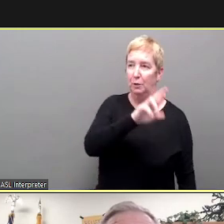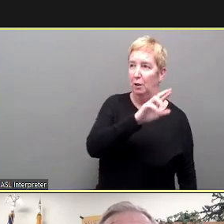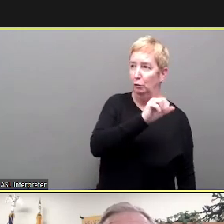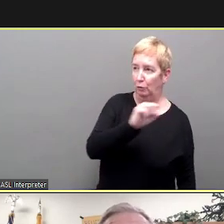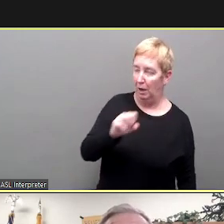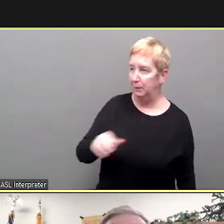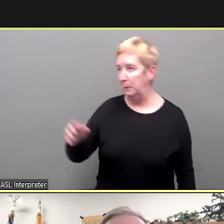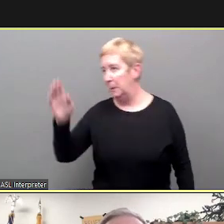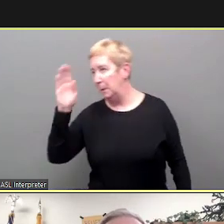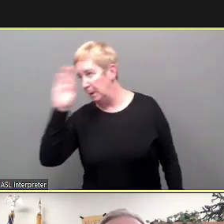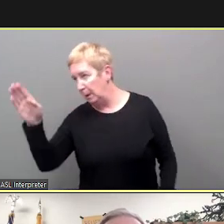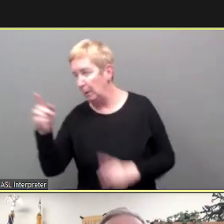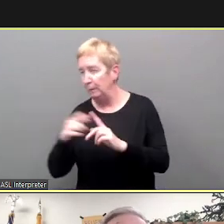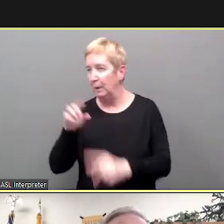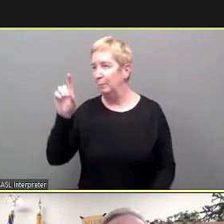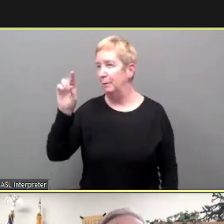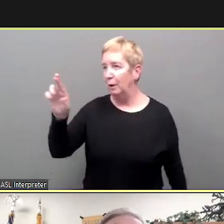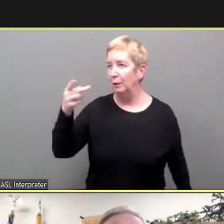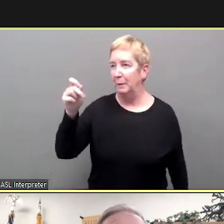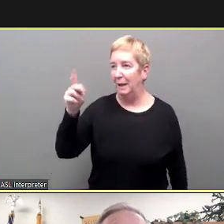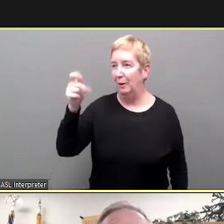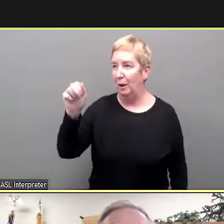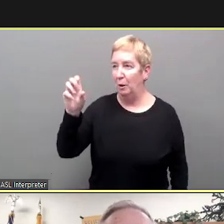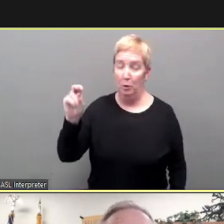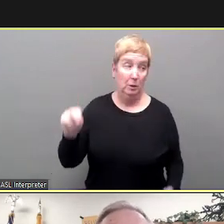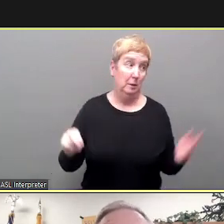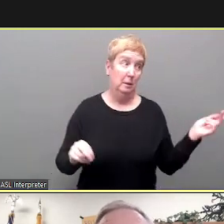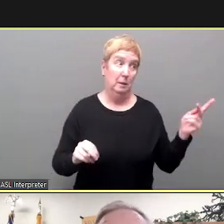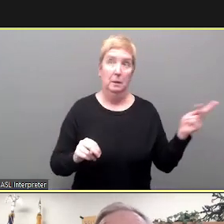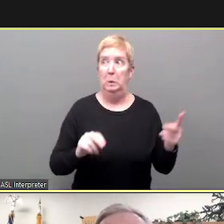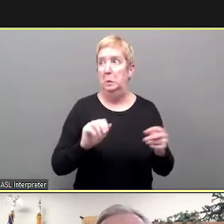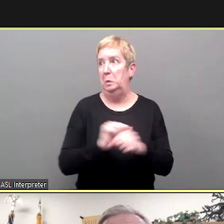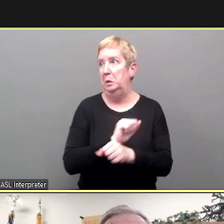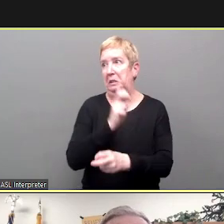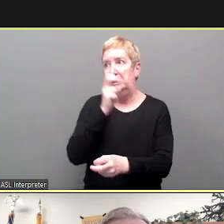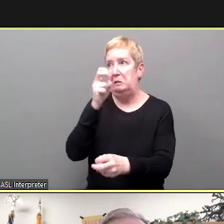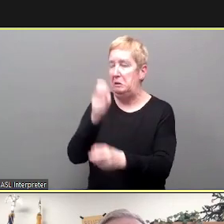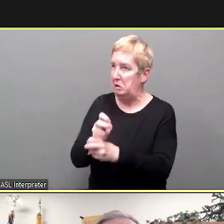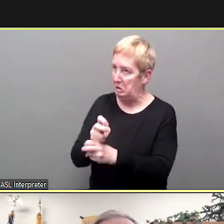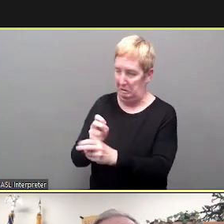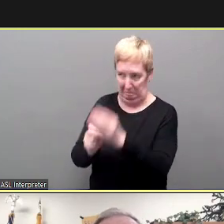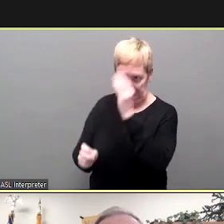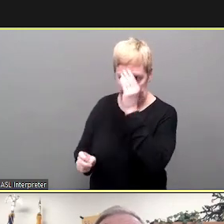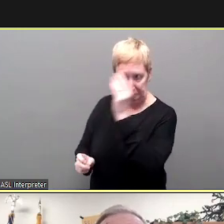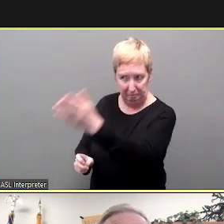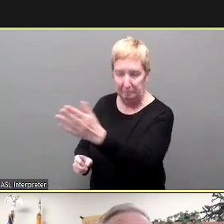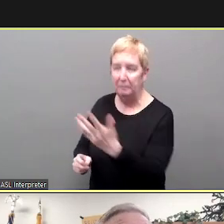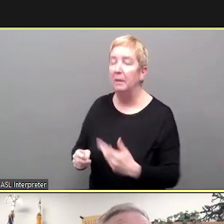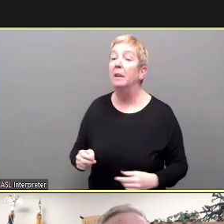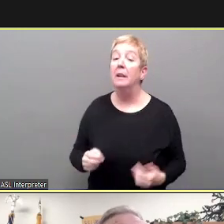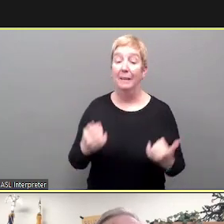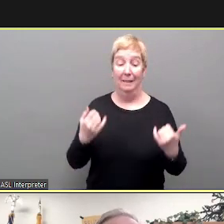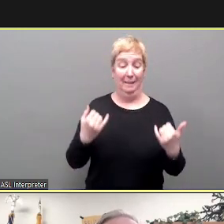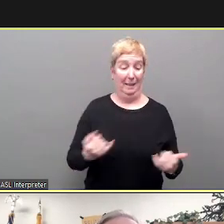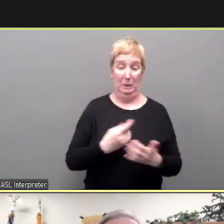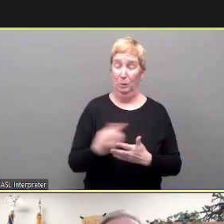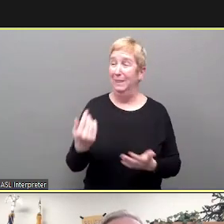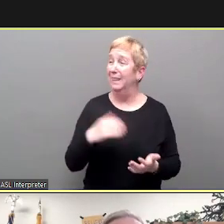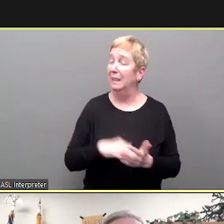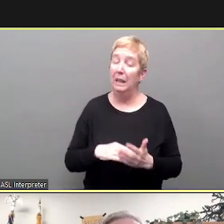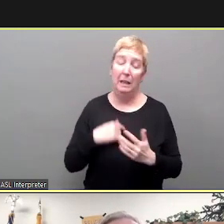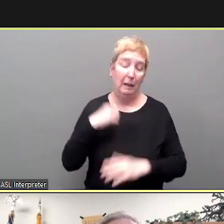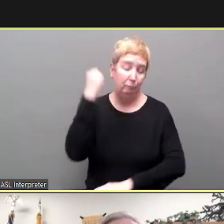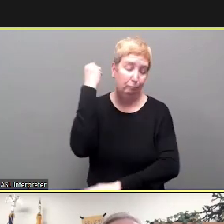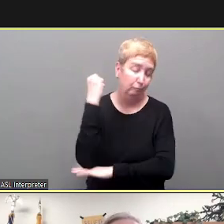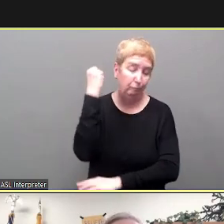working state employees there are right now, as we are in a week with record case numbers. So Brianna, if